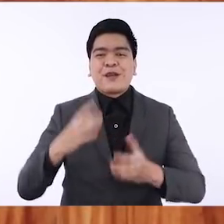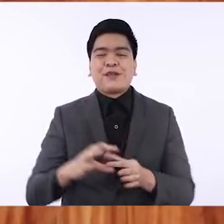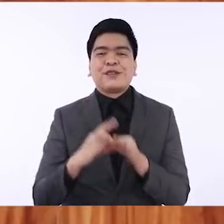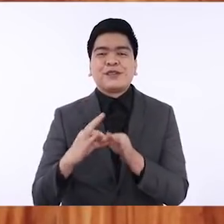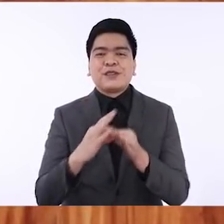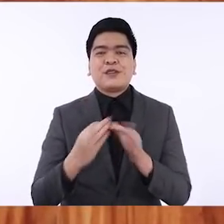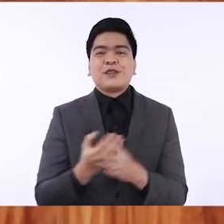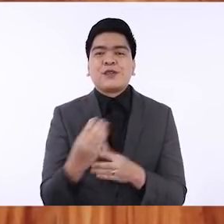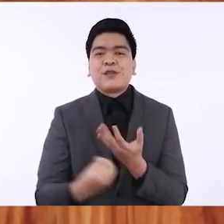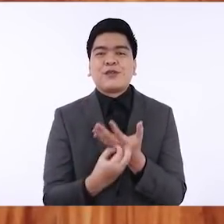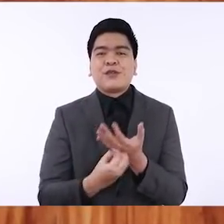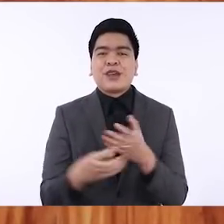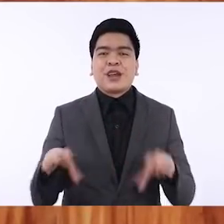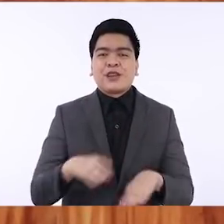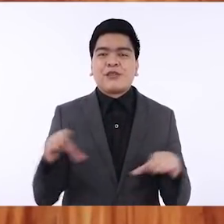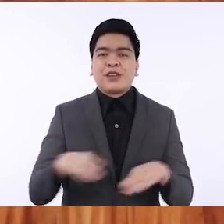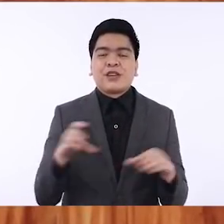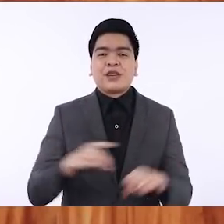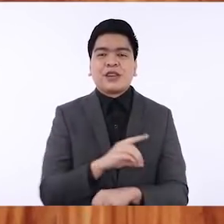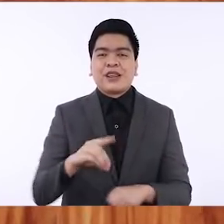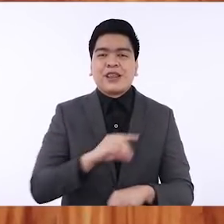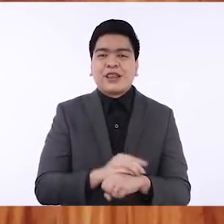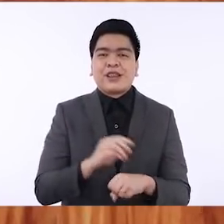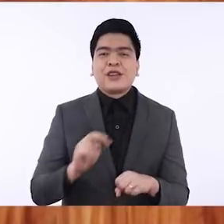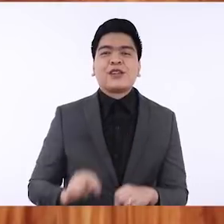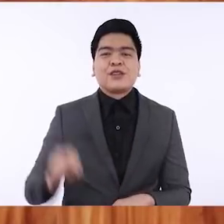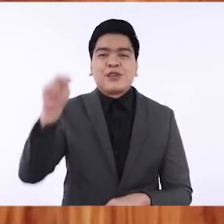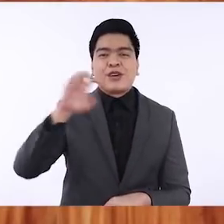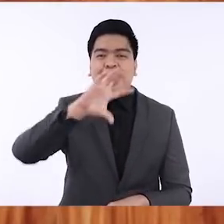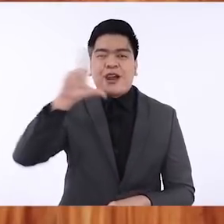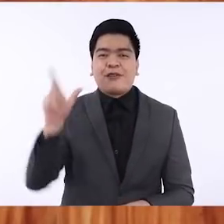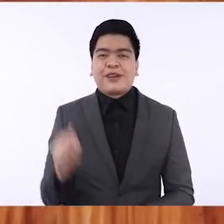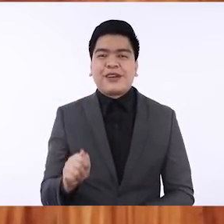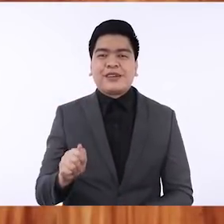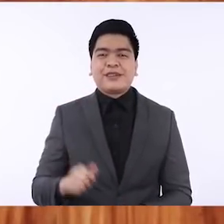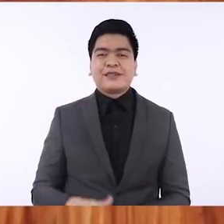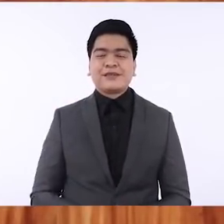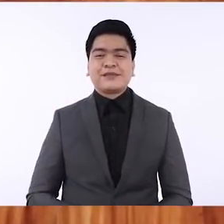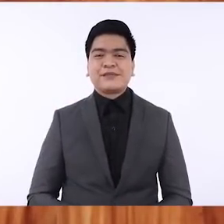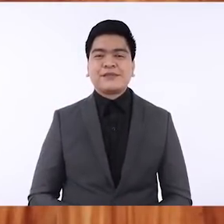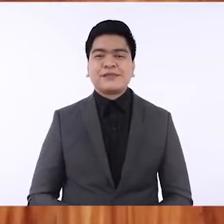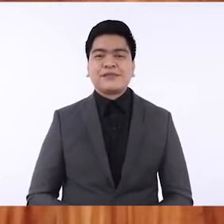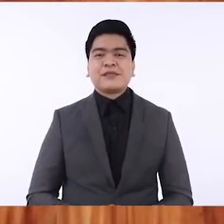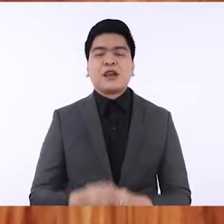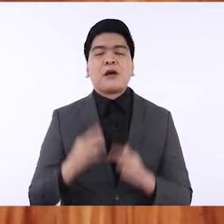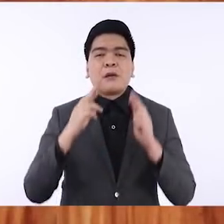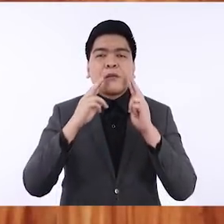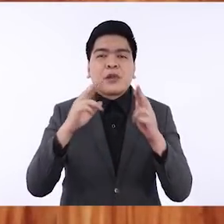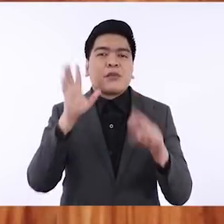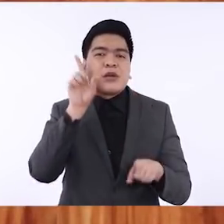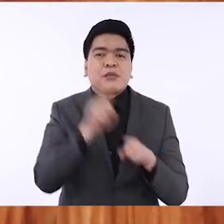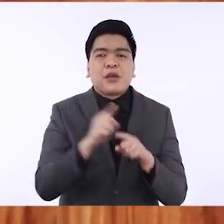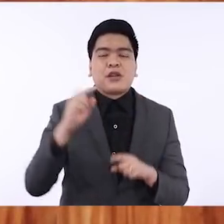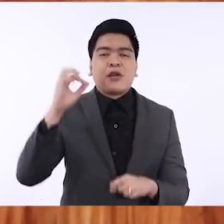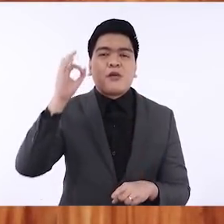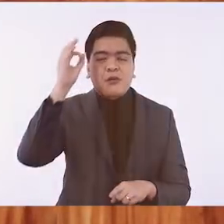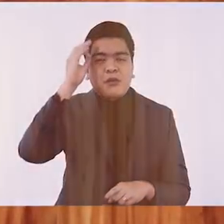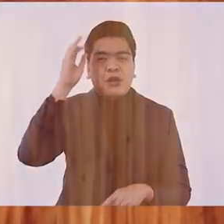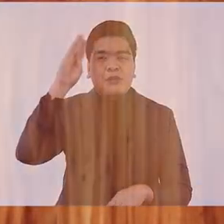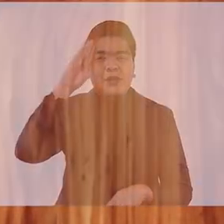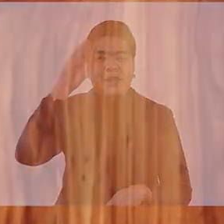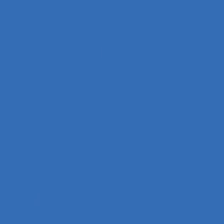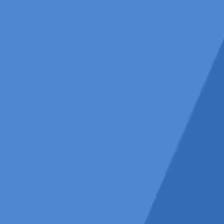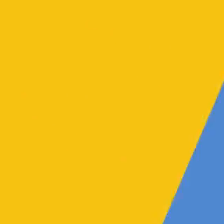a cooking activity held in the district of Northern Africa. Here's Brother Froylan Barlaan for the